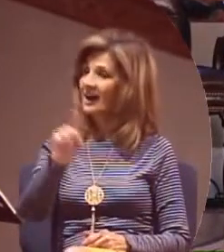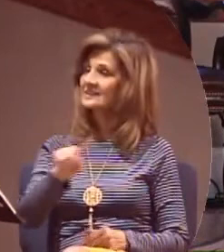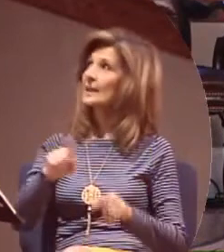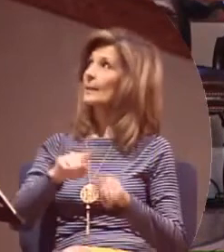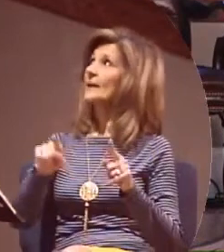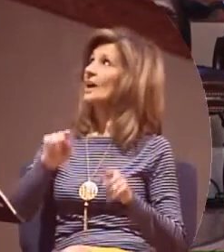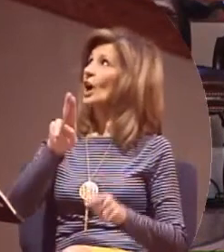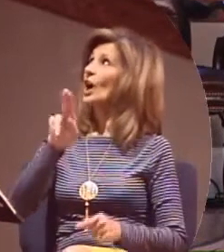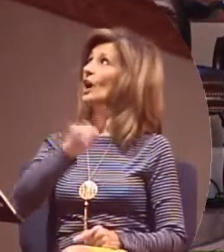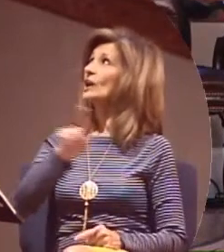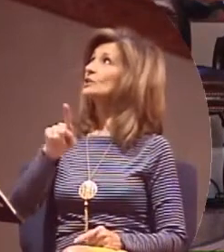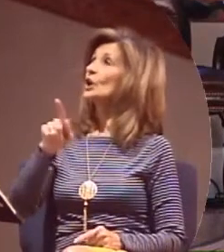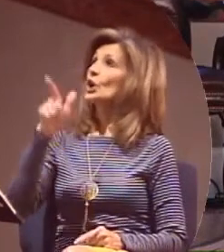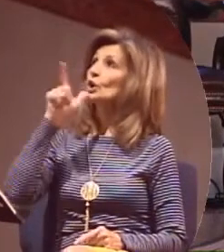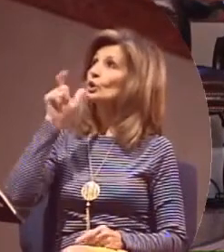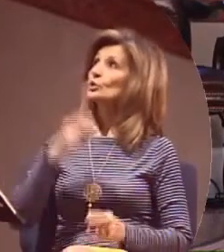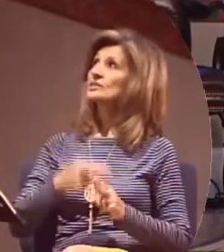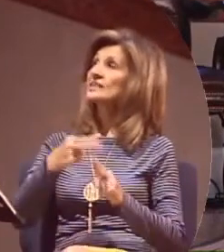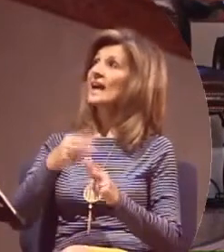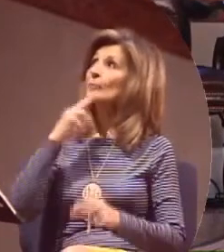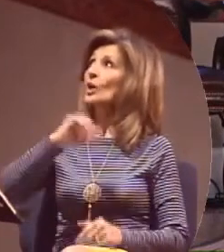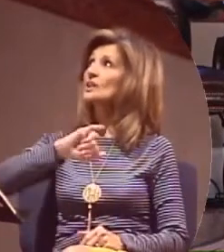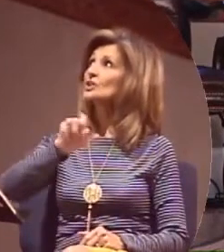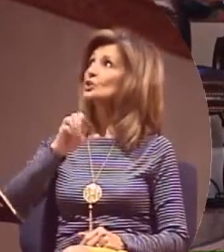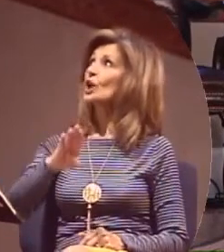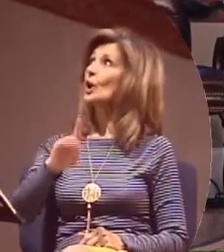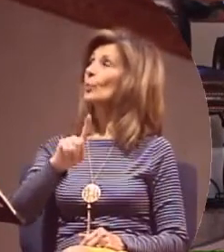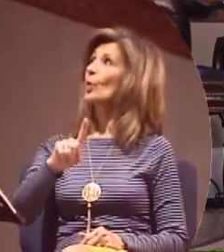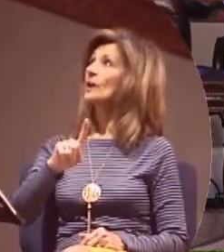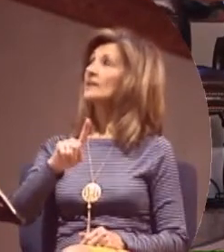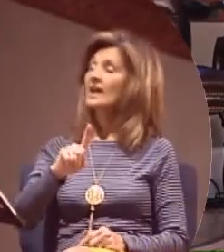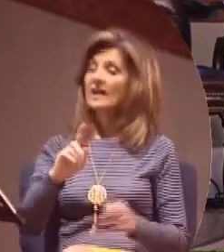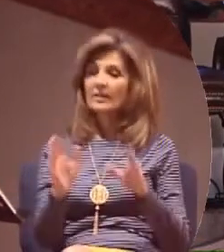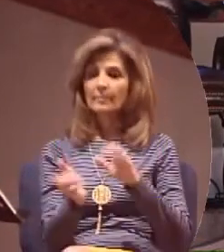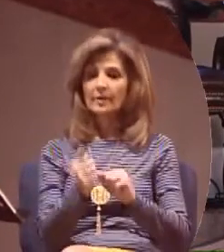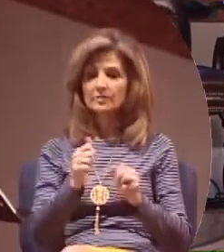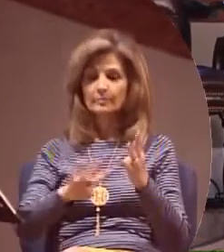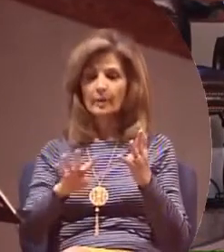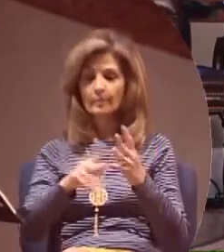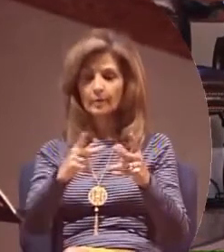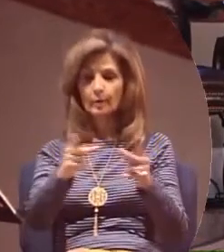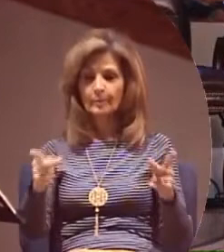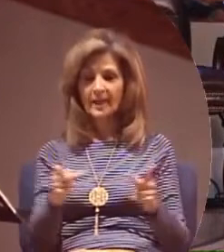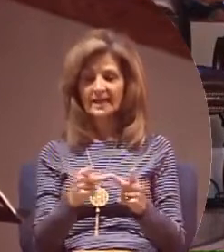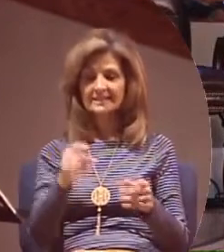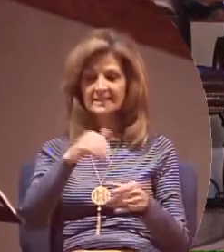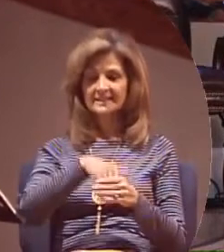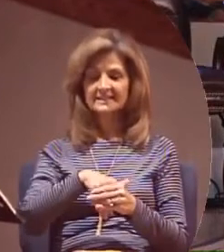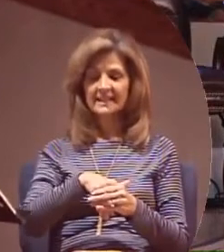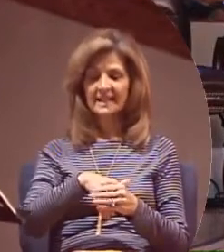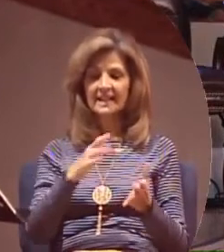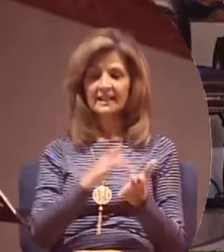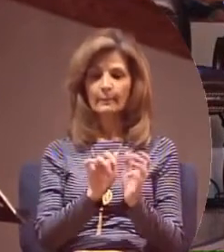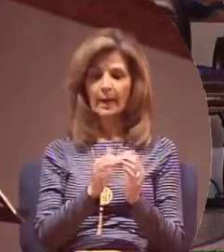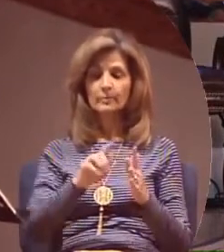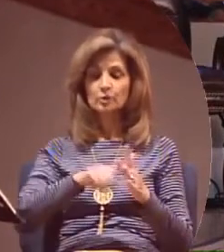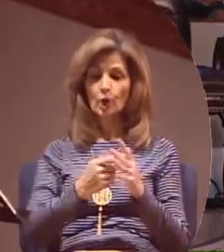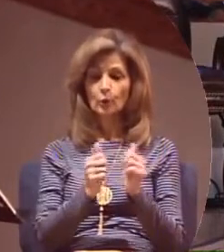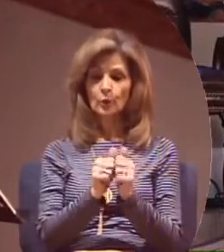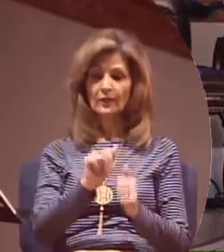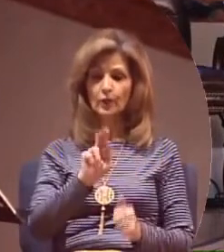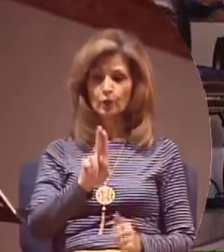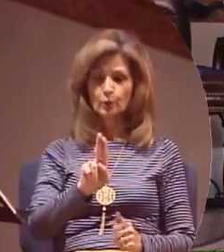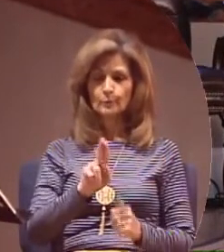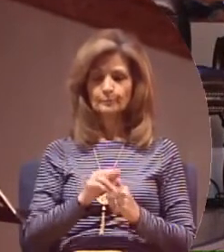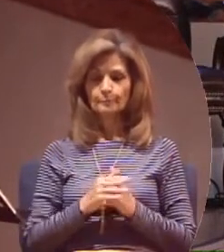Job. Only place, or one of the most prominent places in all the Bible that began with the letter U. You know what I